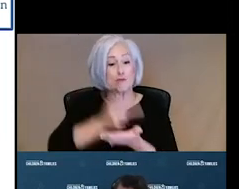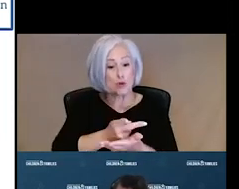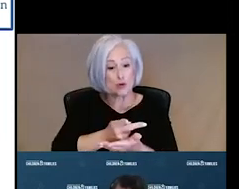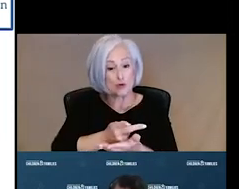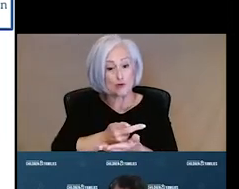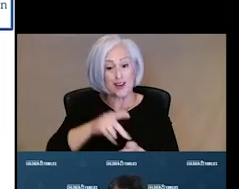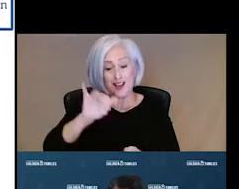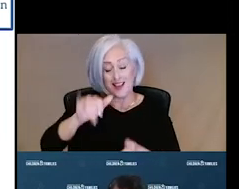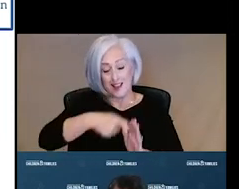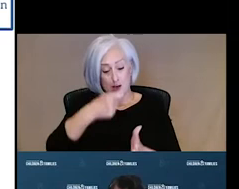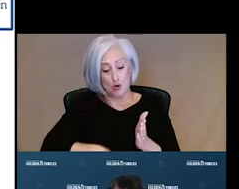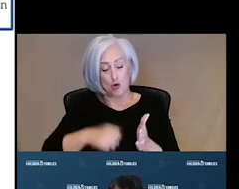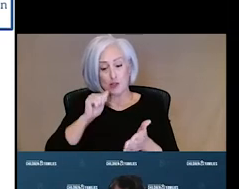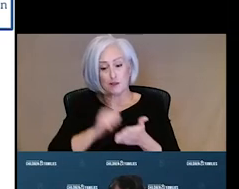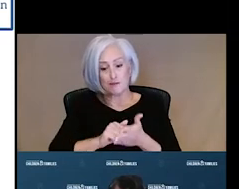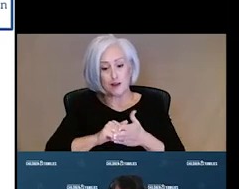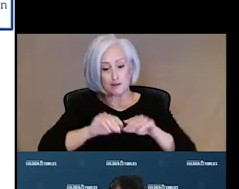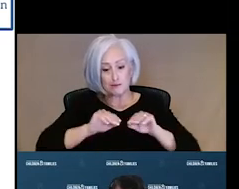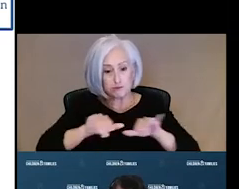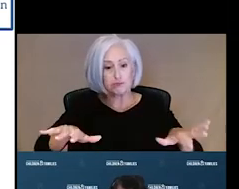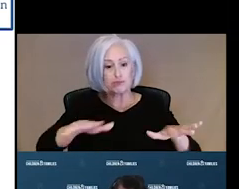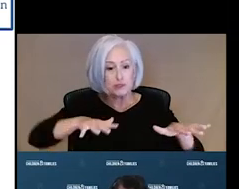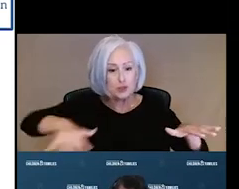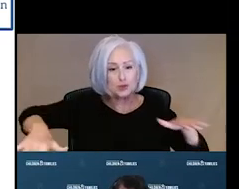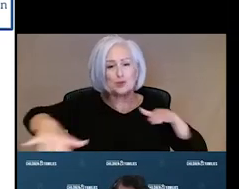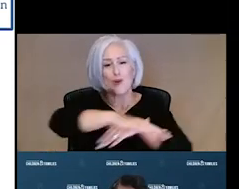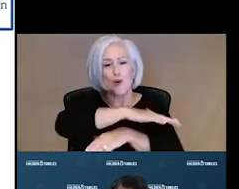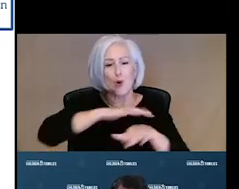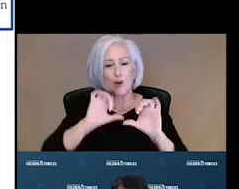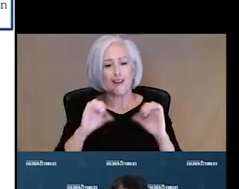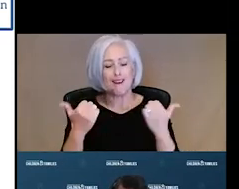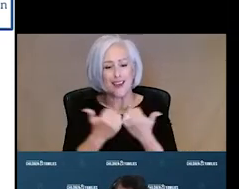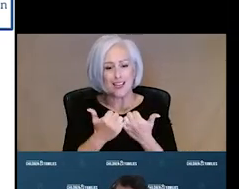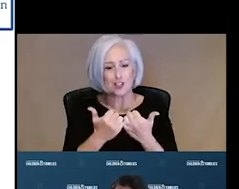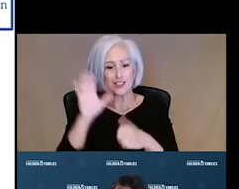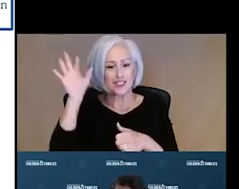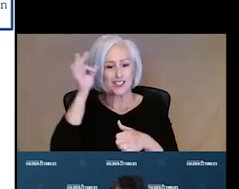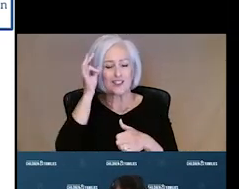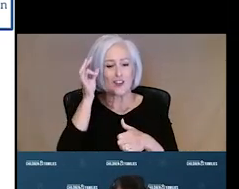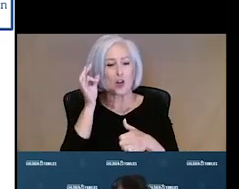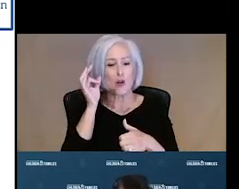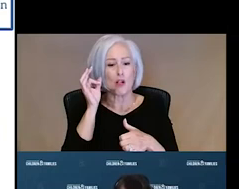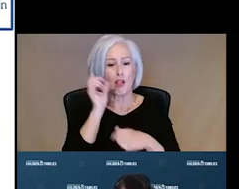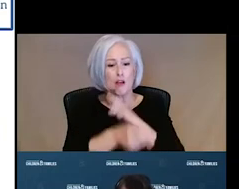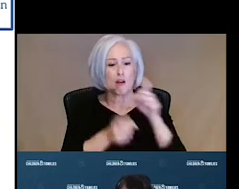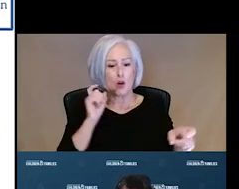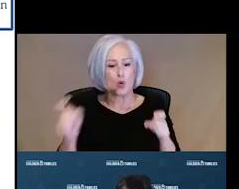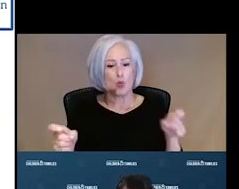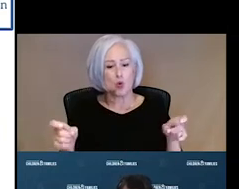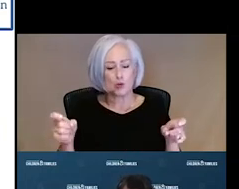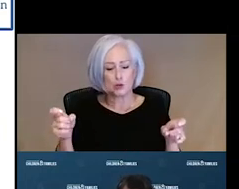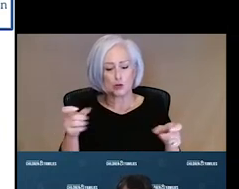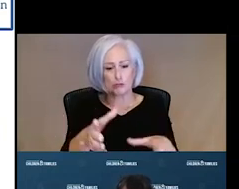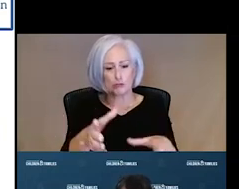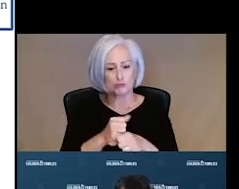all of an organization's federal awards as a means to recuperate indirect costs.